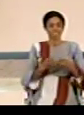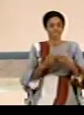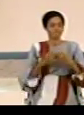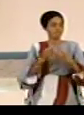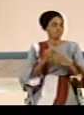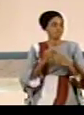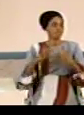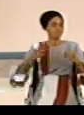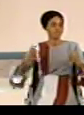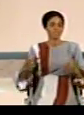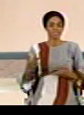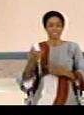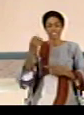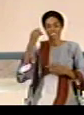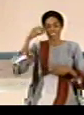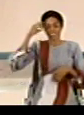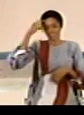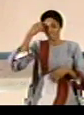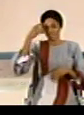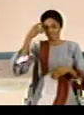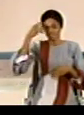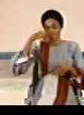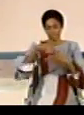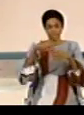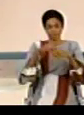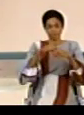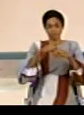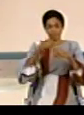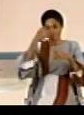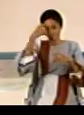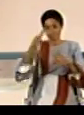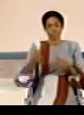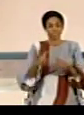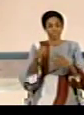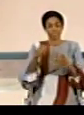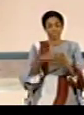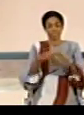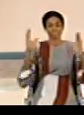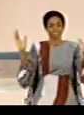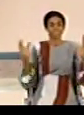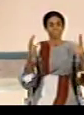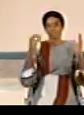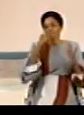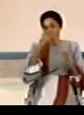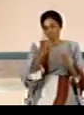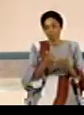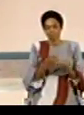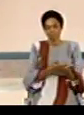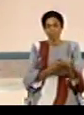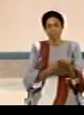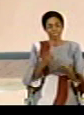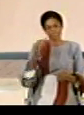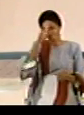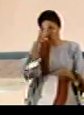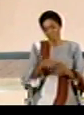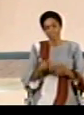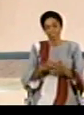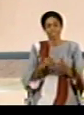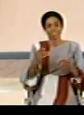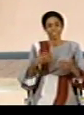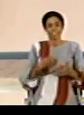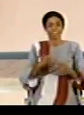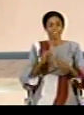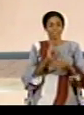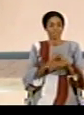store in this celebration. Tomorrow in the morning, remember, we have the ministers' conference. That is